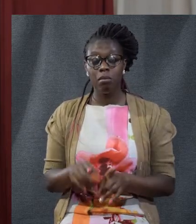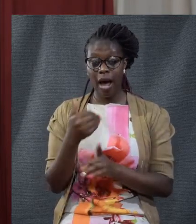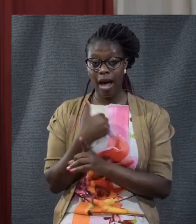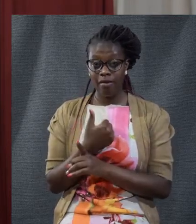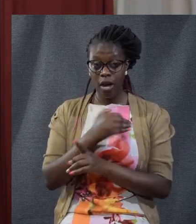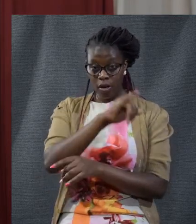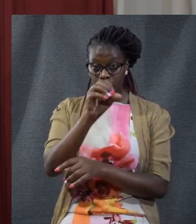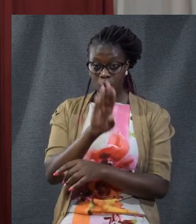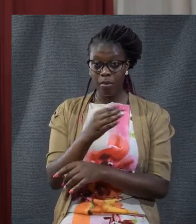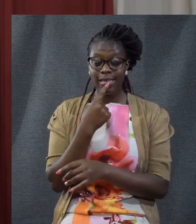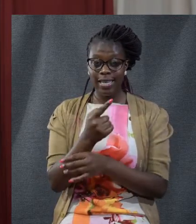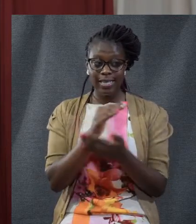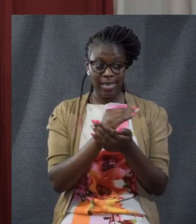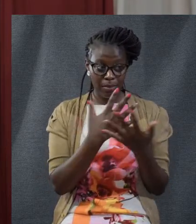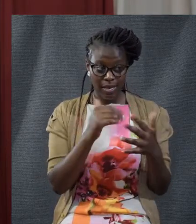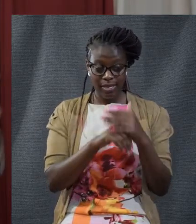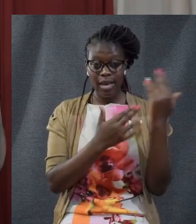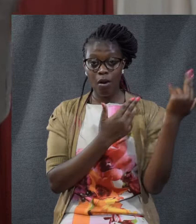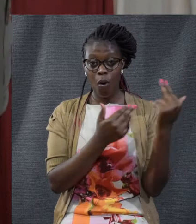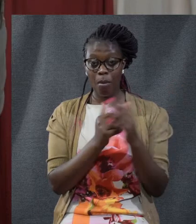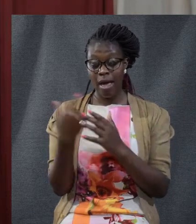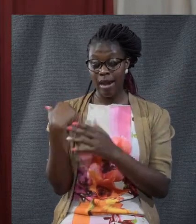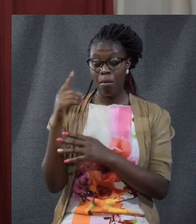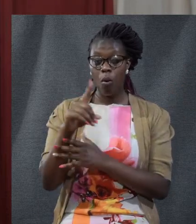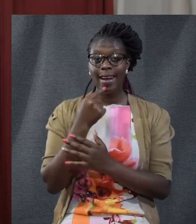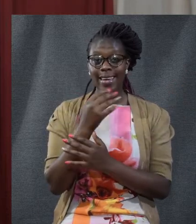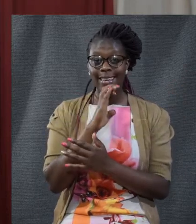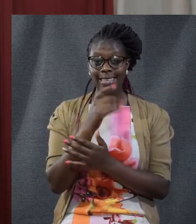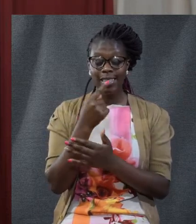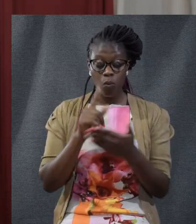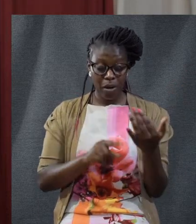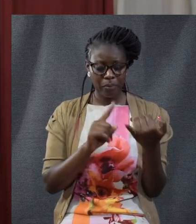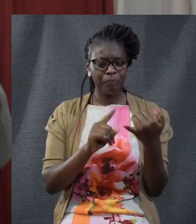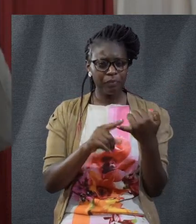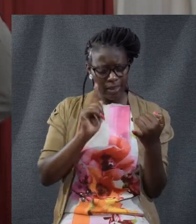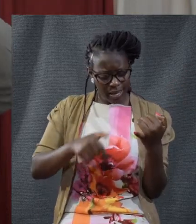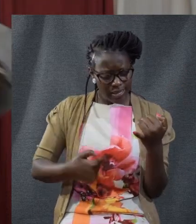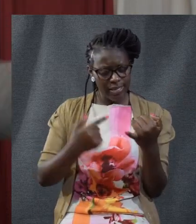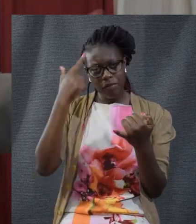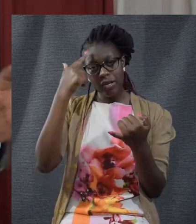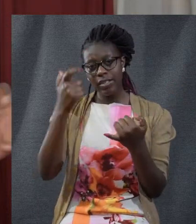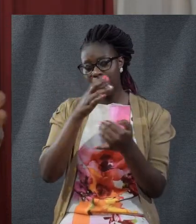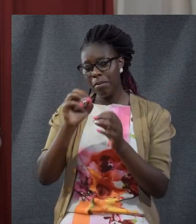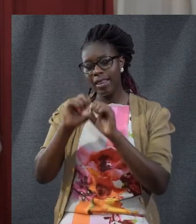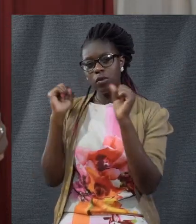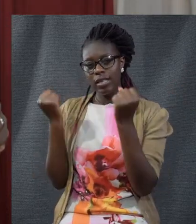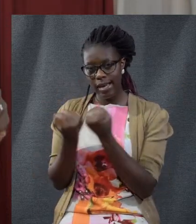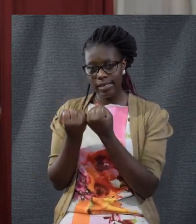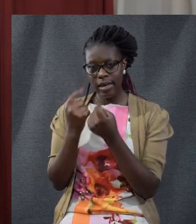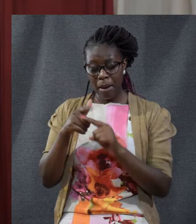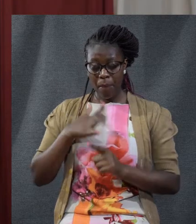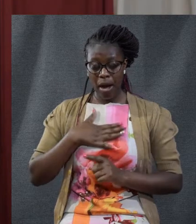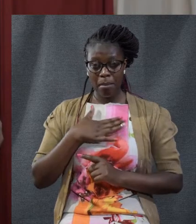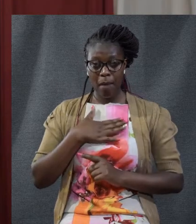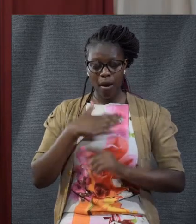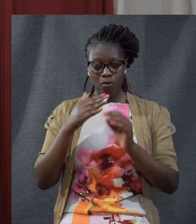chapter, Job says a number of things in hope. Number one, he says, although I am rejected by the society,